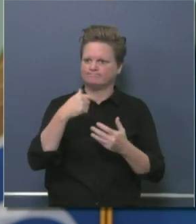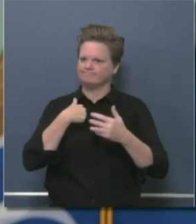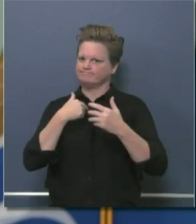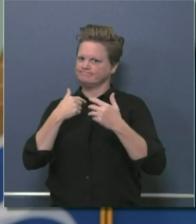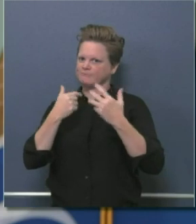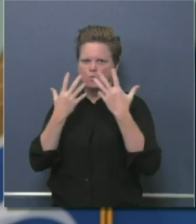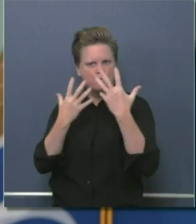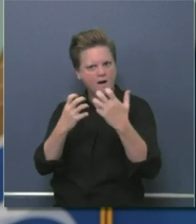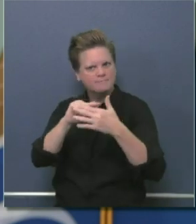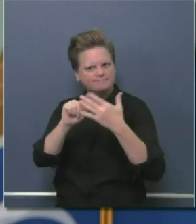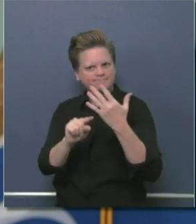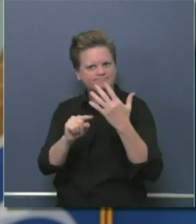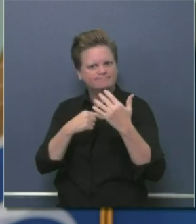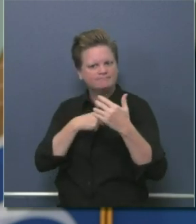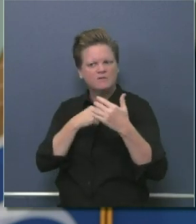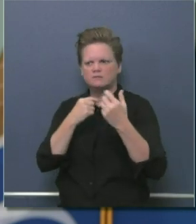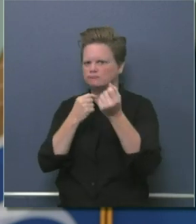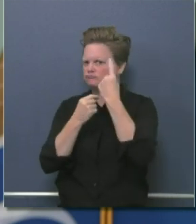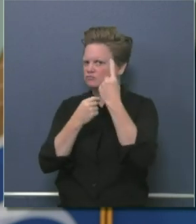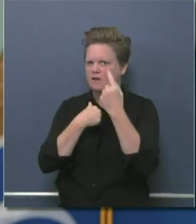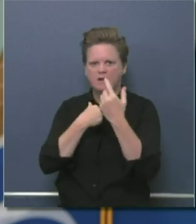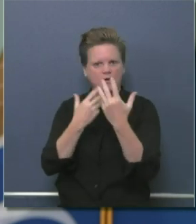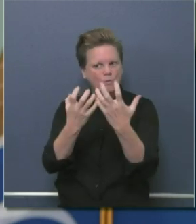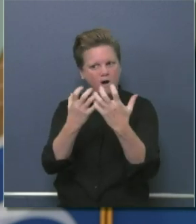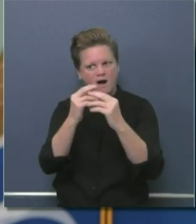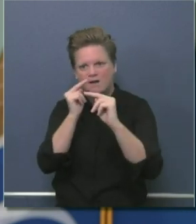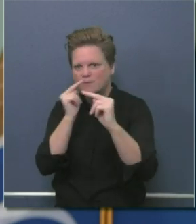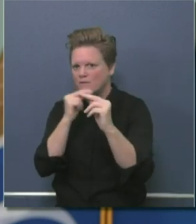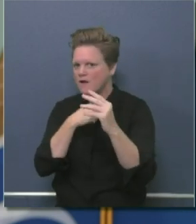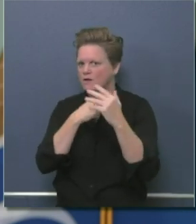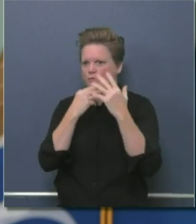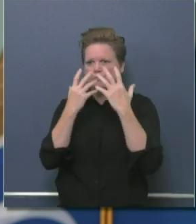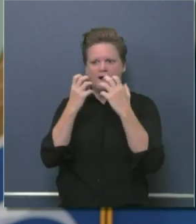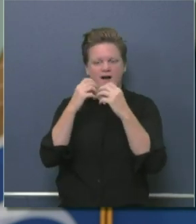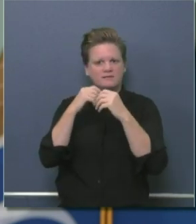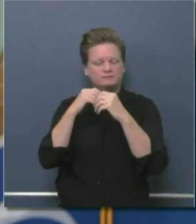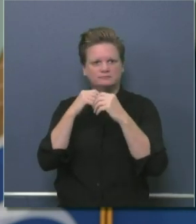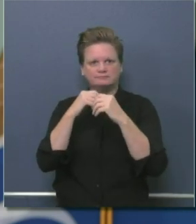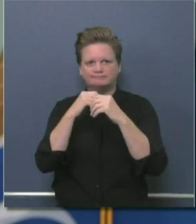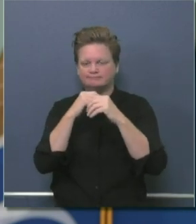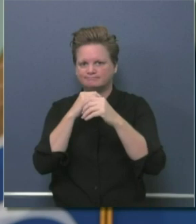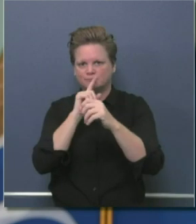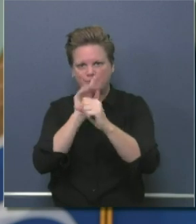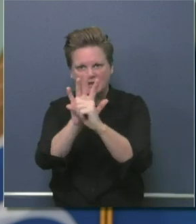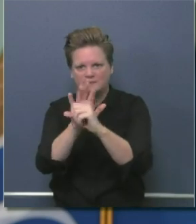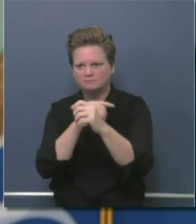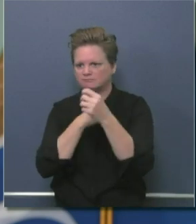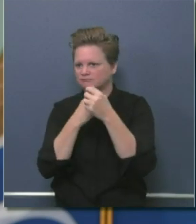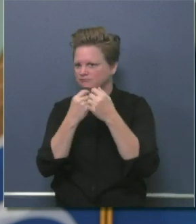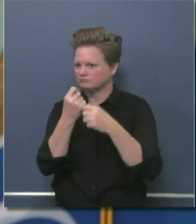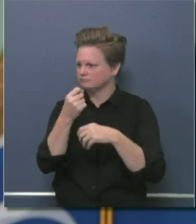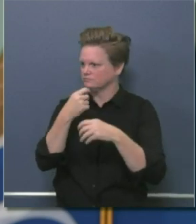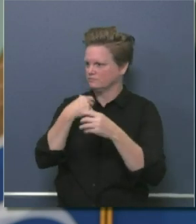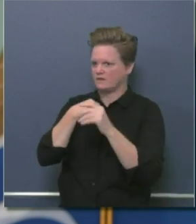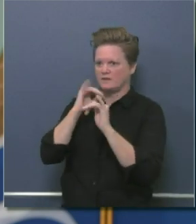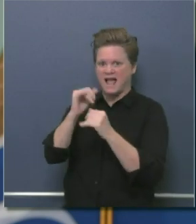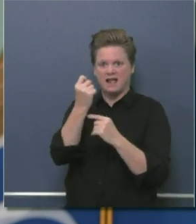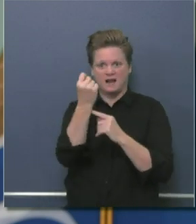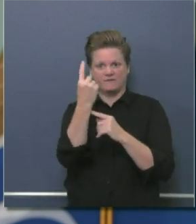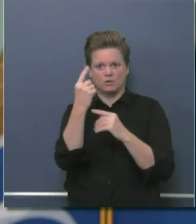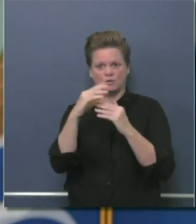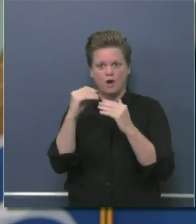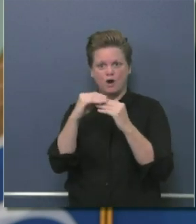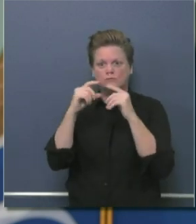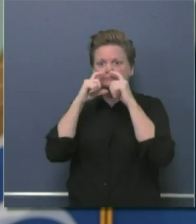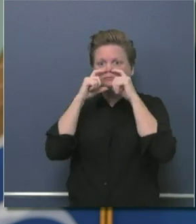we negotiated a pretty good price in the middle of all this. Remember, they were buying some masks at $12 a mask. Other states, the